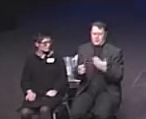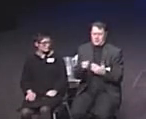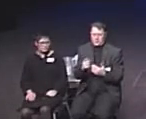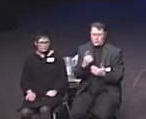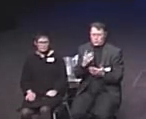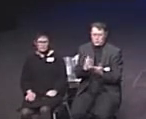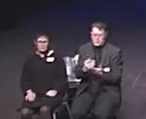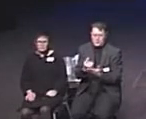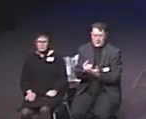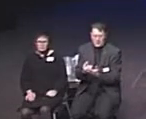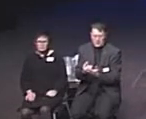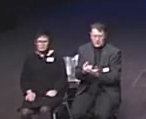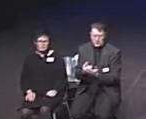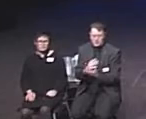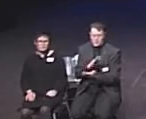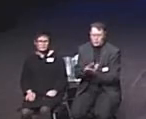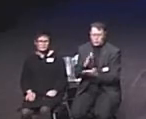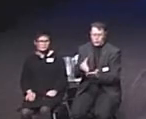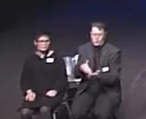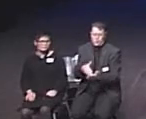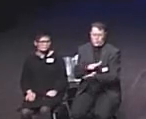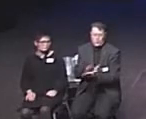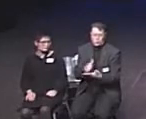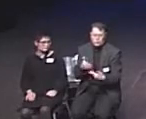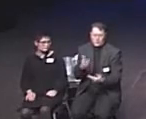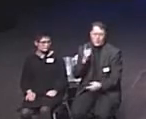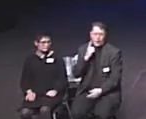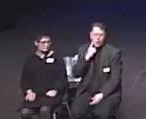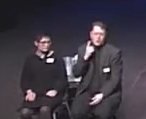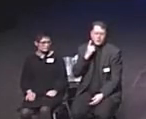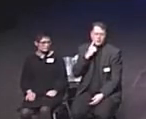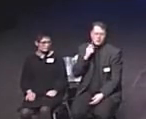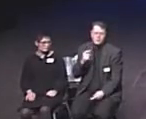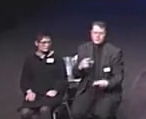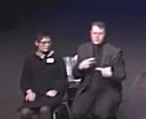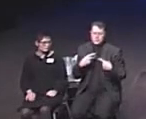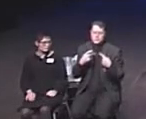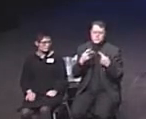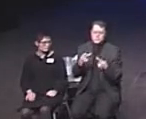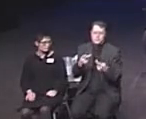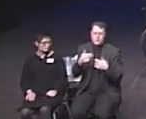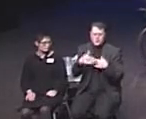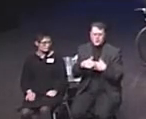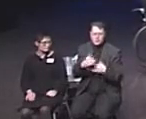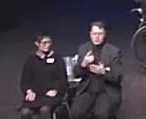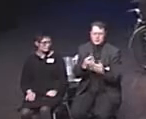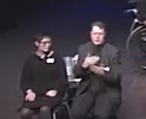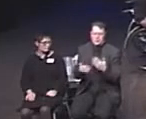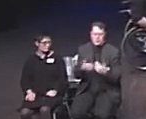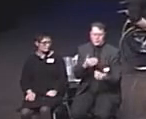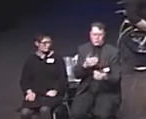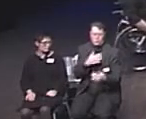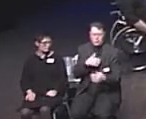those things, because we never be finished with this, right? We always have to carry on and continue the important work to be an